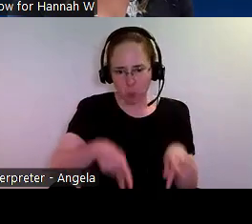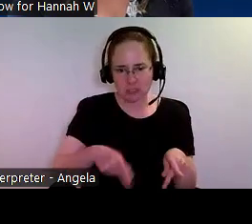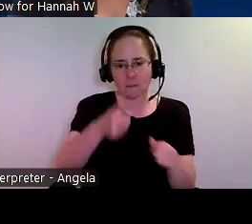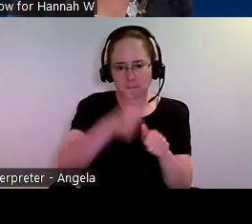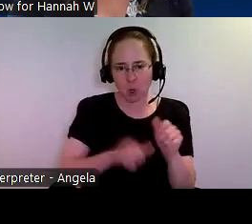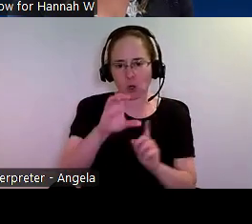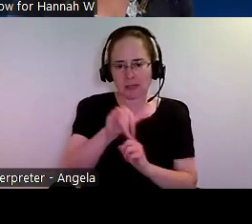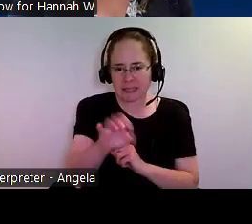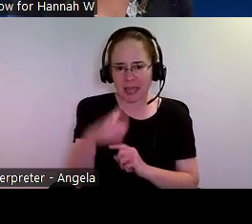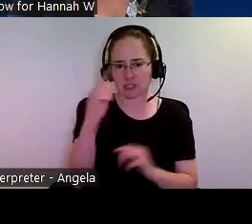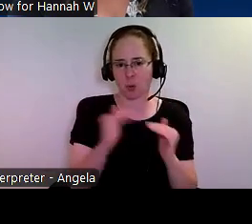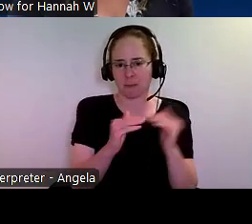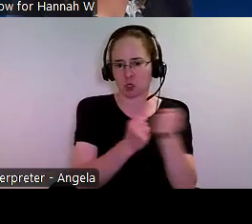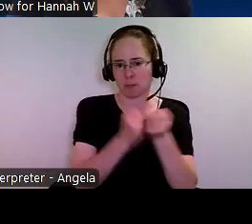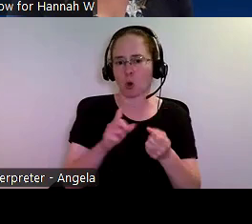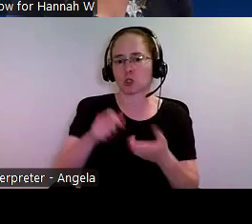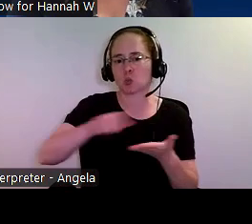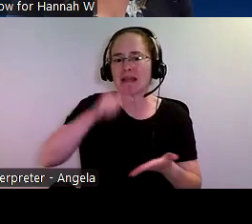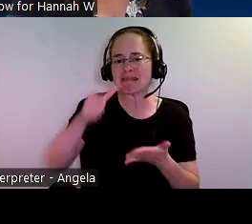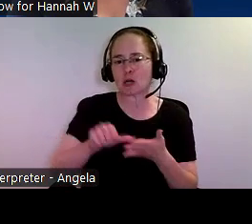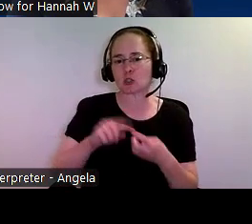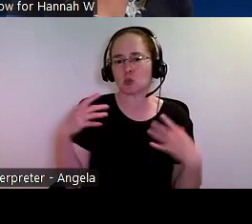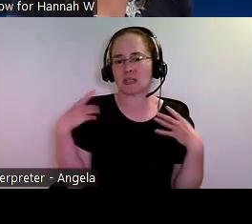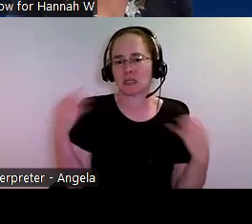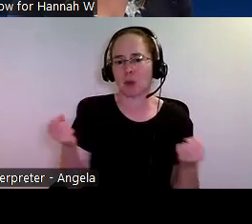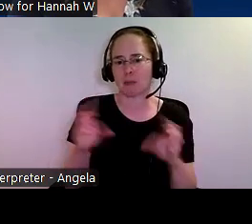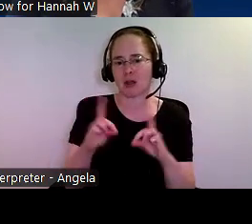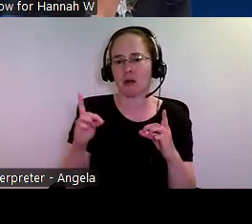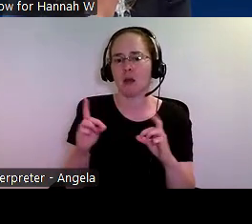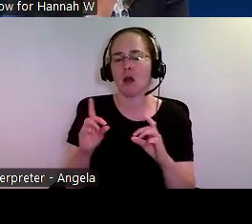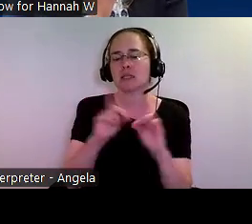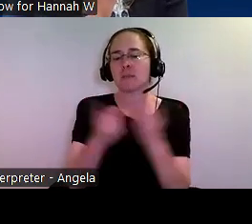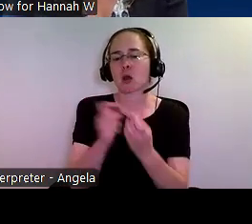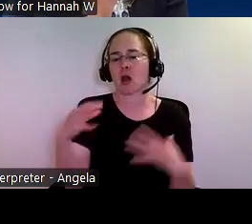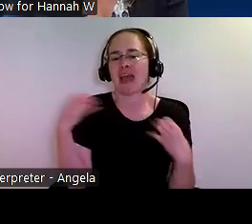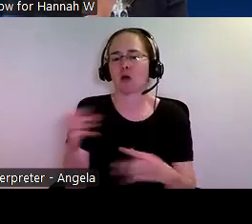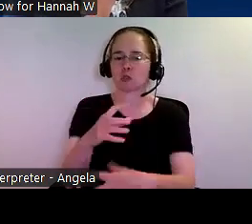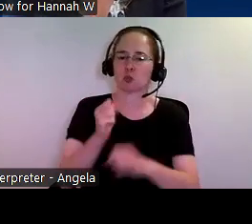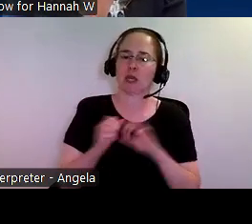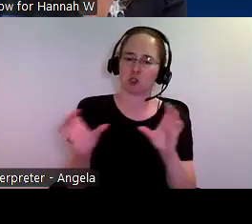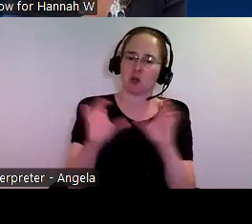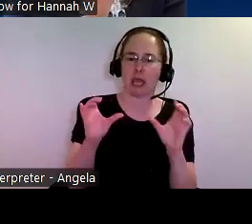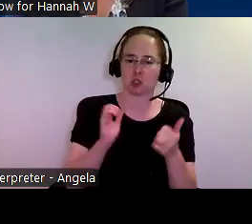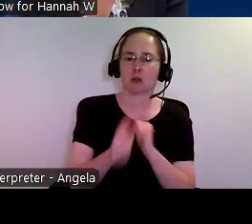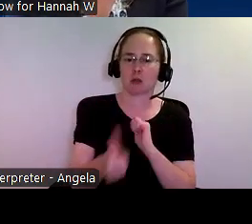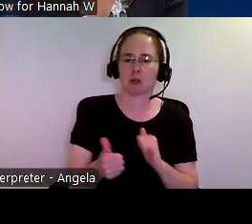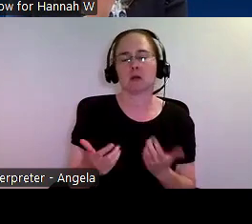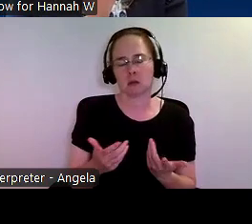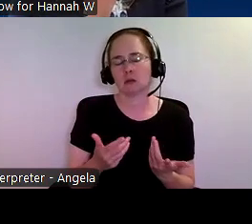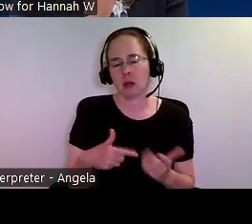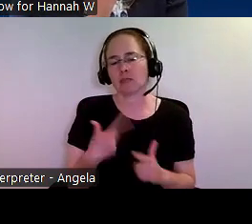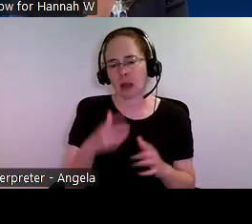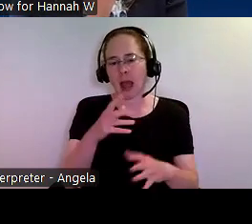peer support to write letters to the Department of Health and everybody to be able to get our certifications. And then through that, I was able to get